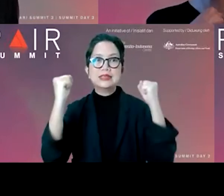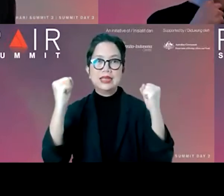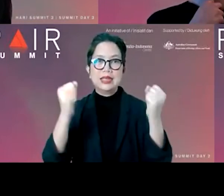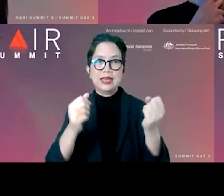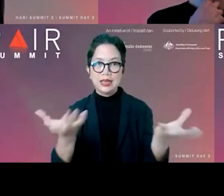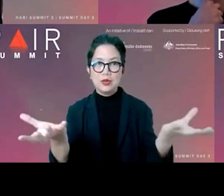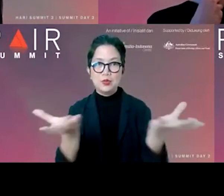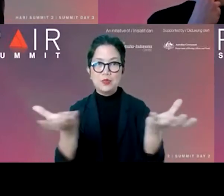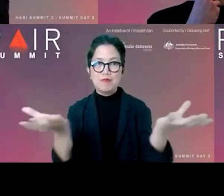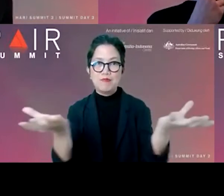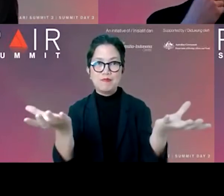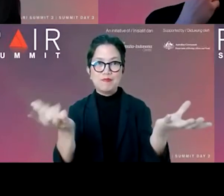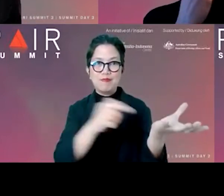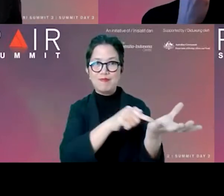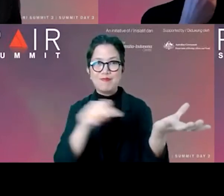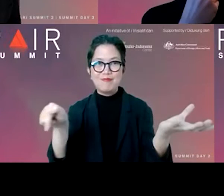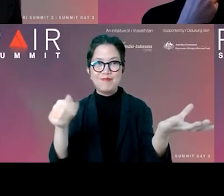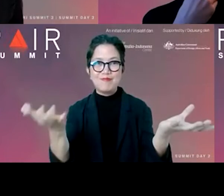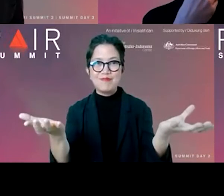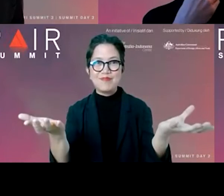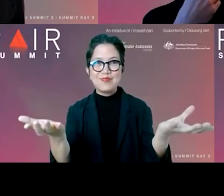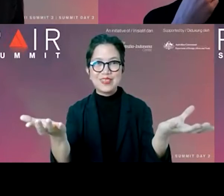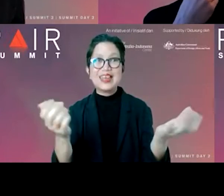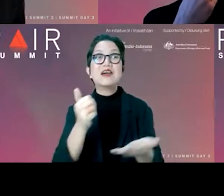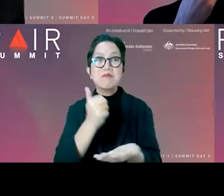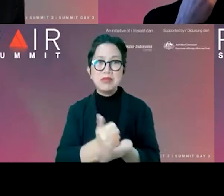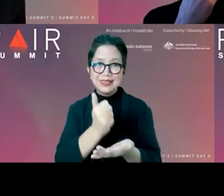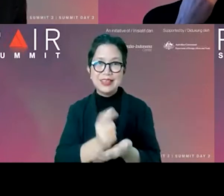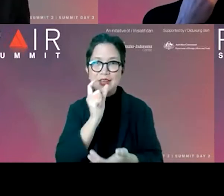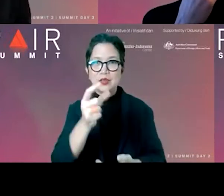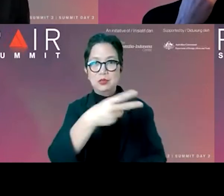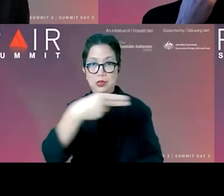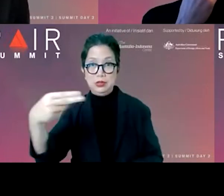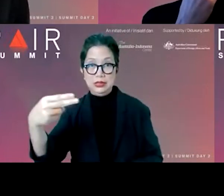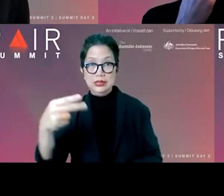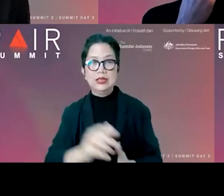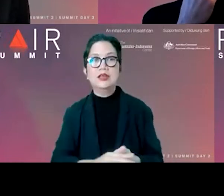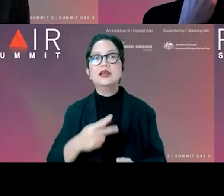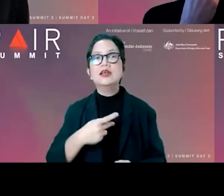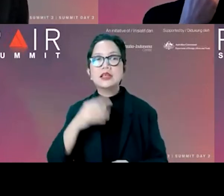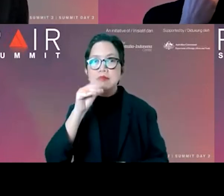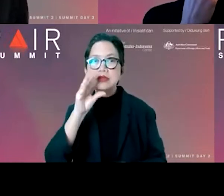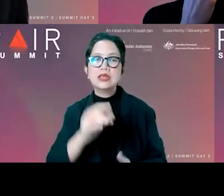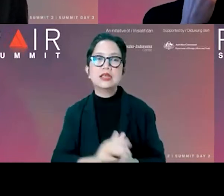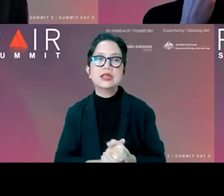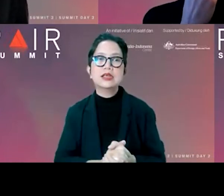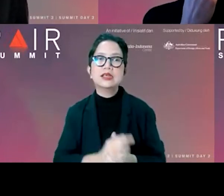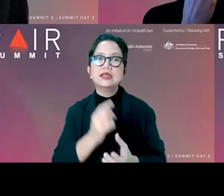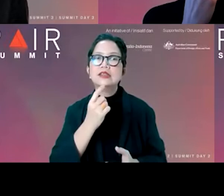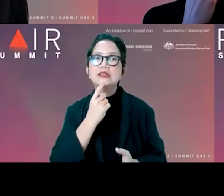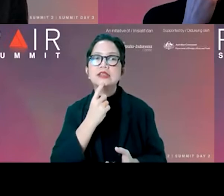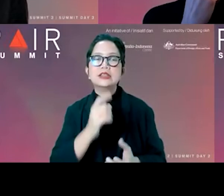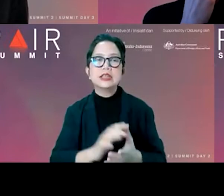stakes when it comes to Indonesia. You're talking about a large informal sector, but also a health system that wasn't prepared for